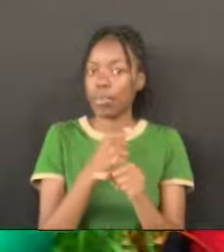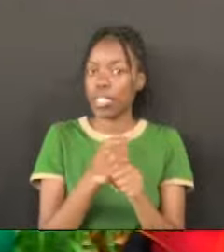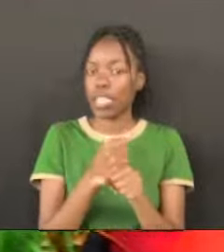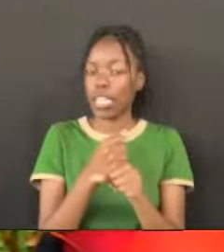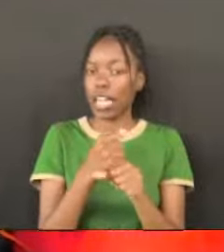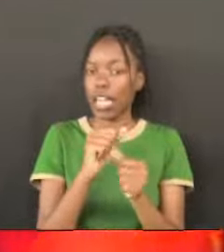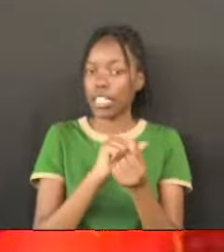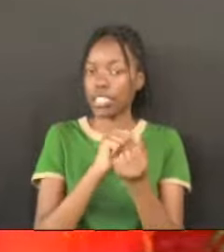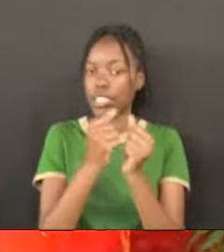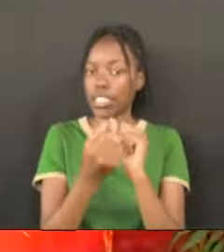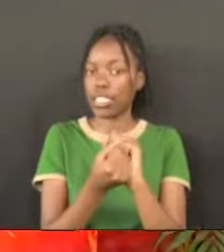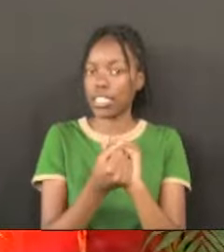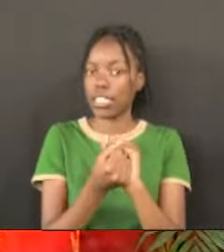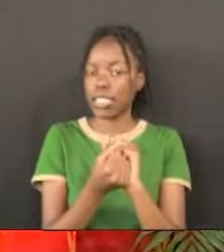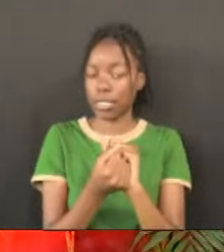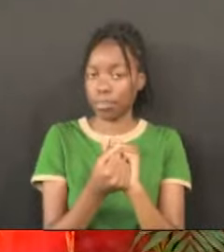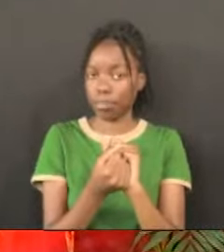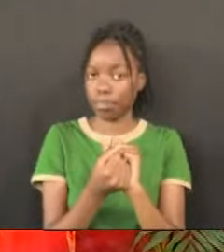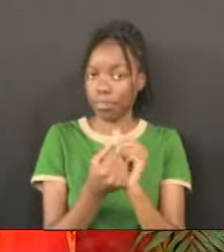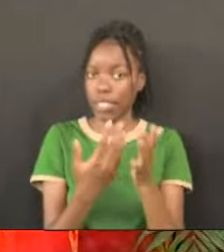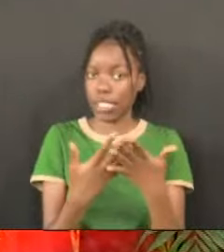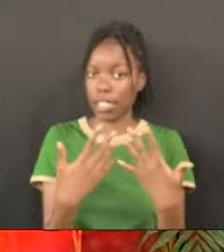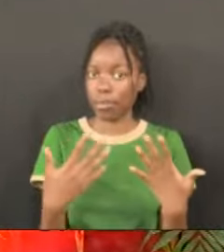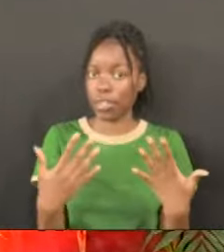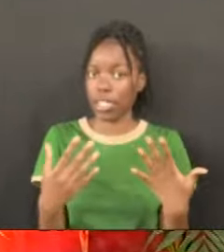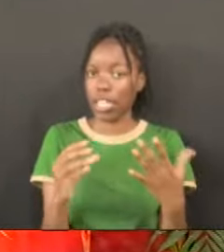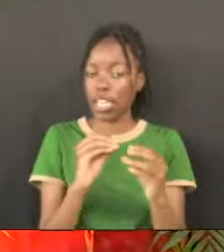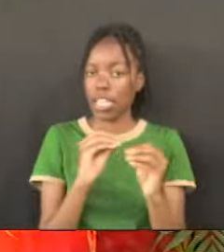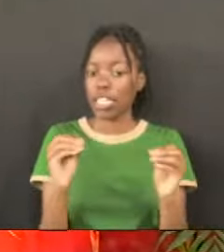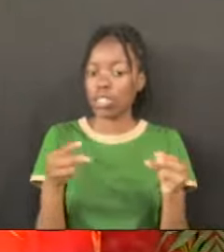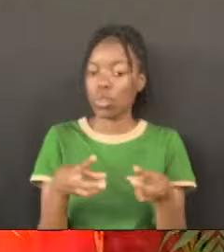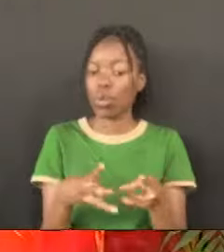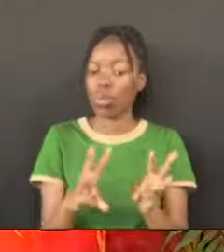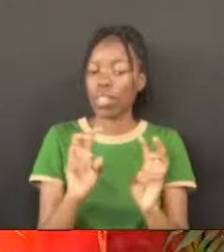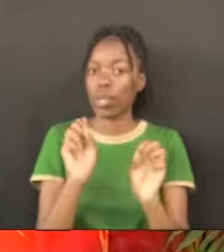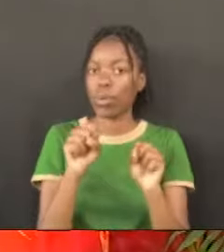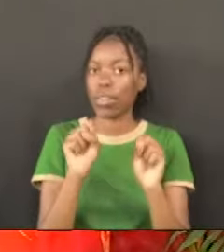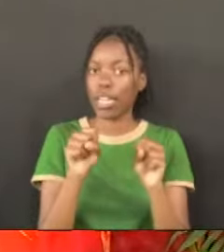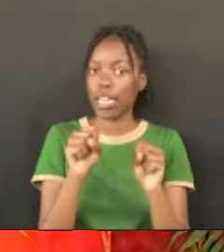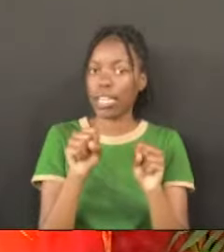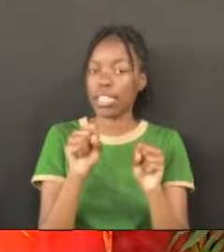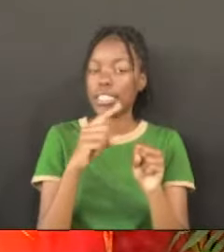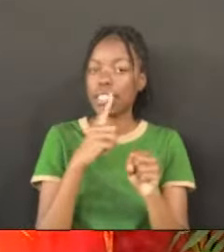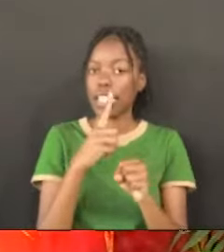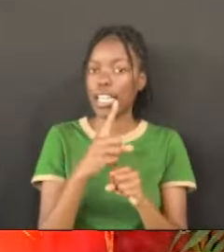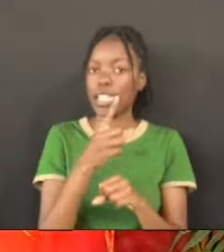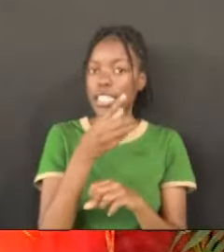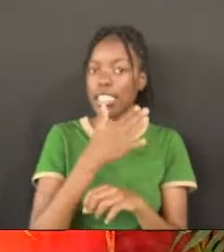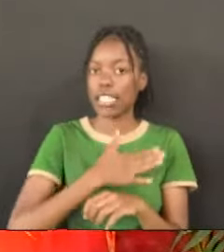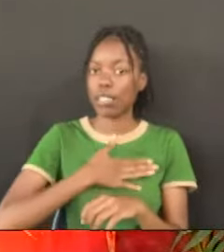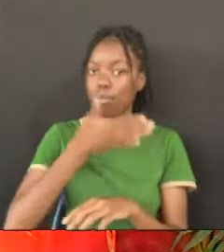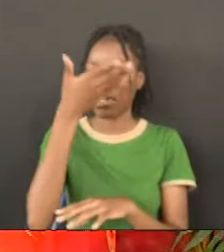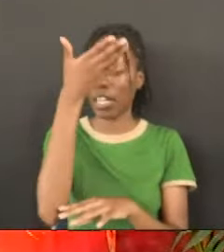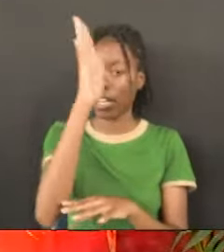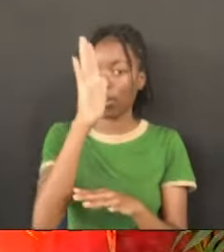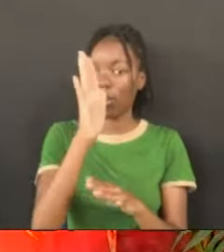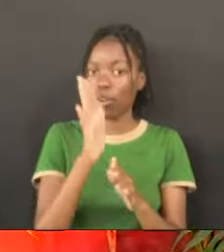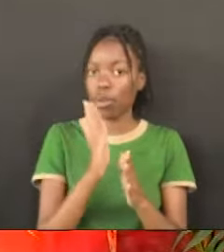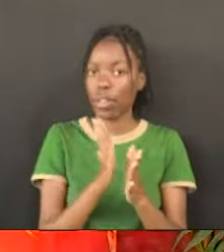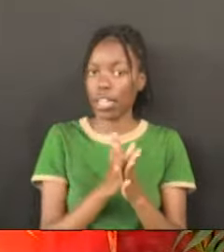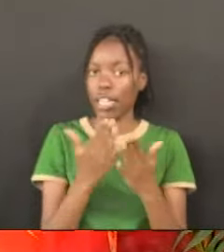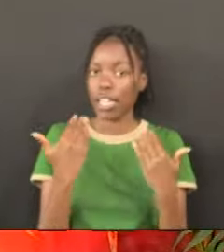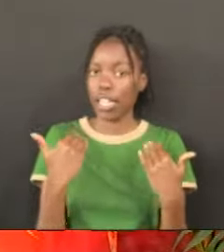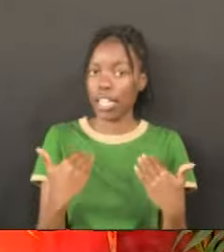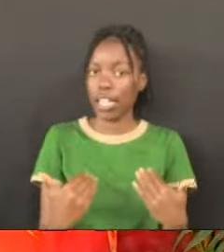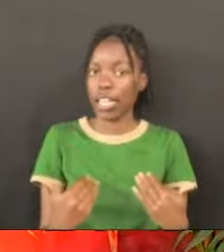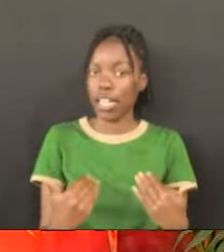saying there is no way we can claim that it is my God and I, or he is in me and I